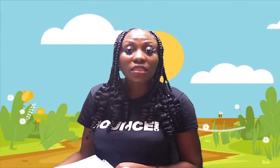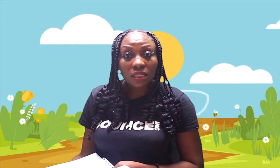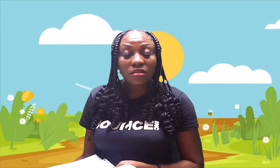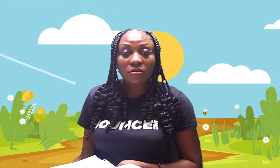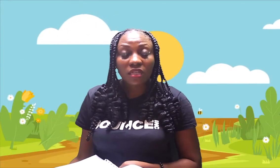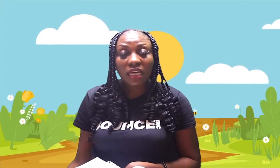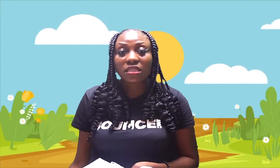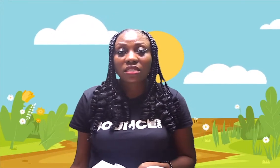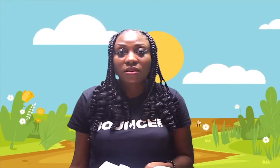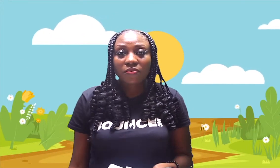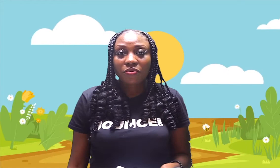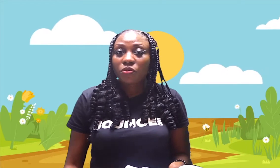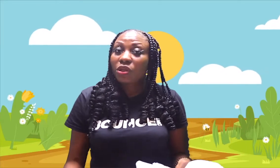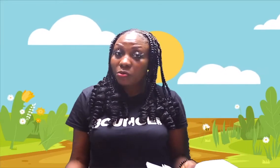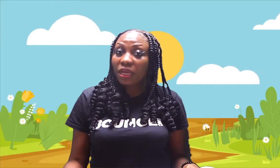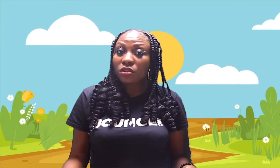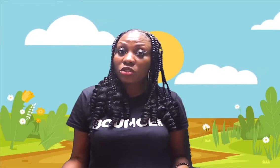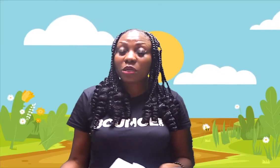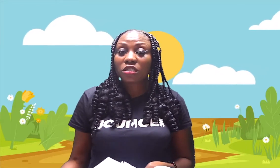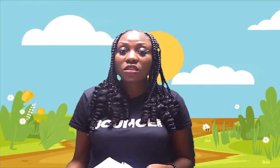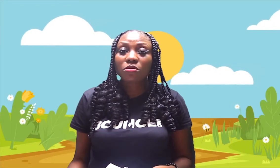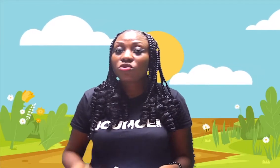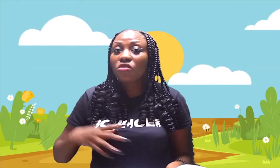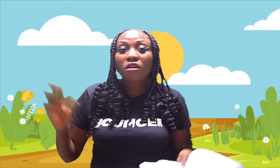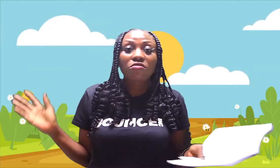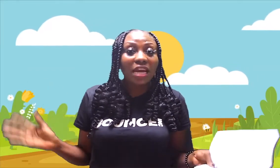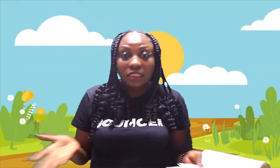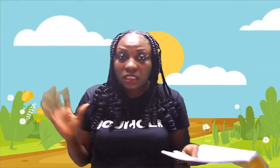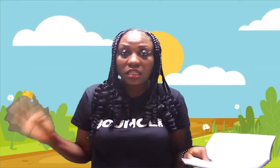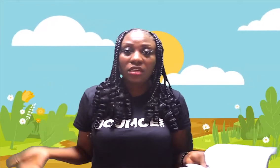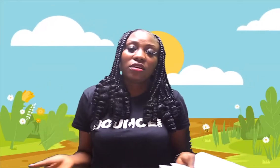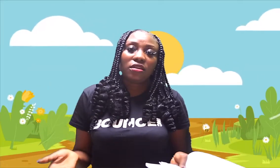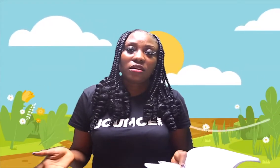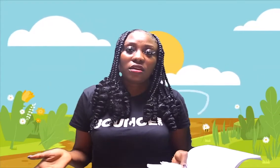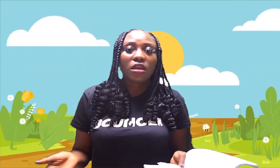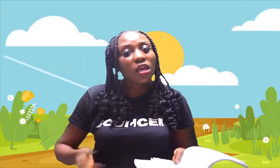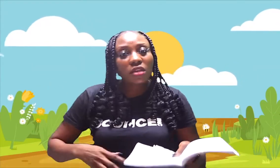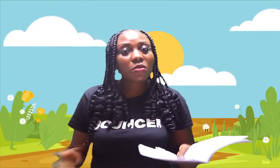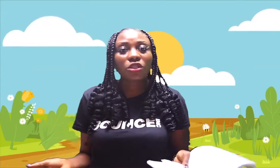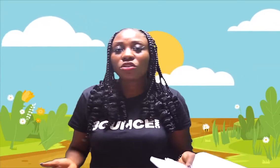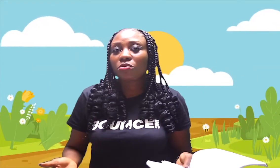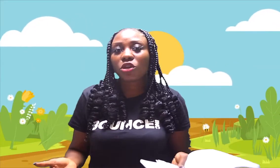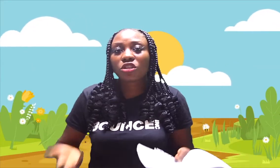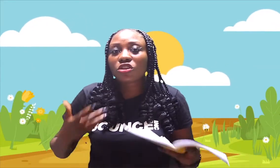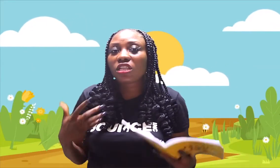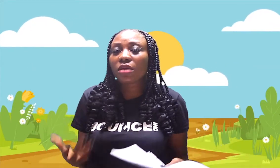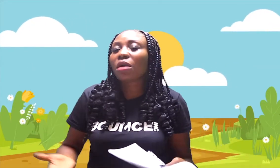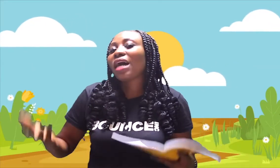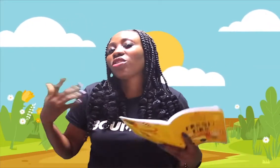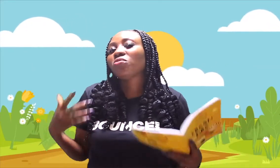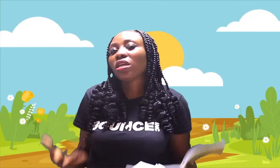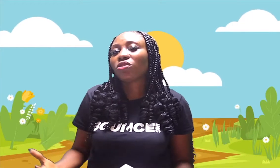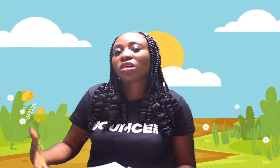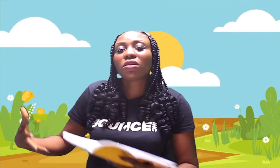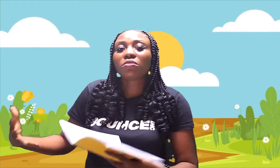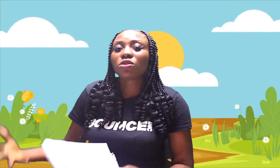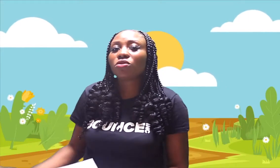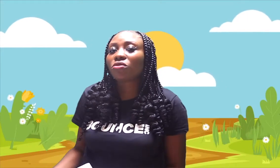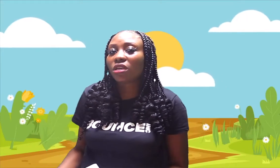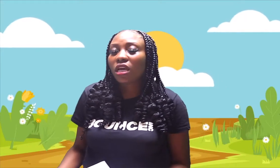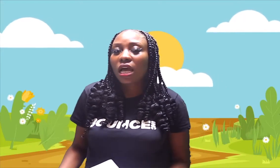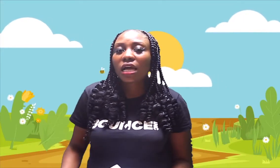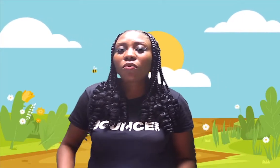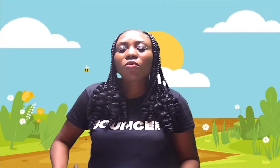others for Christ's kingdom. Yes, when you bear those special names, you are already in the mission, because your name has to make you tell